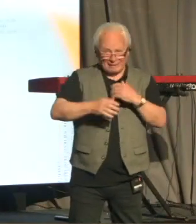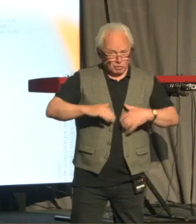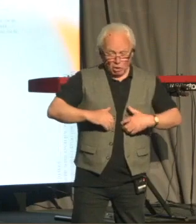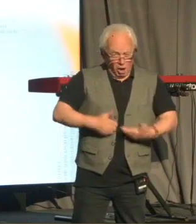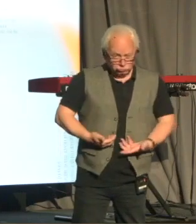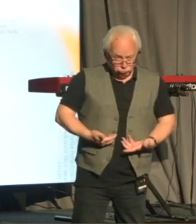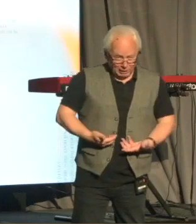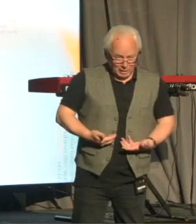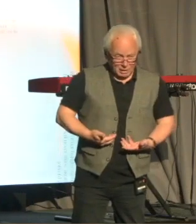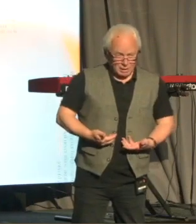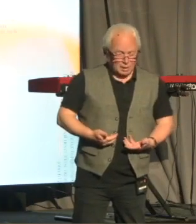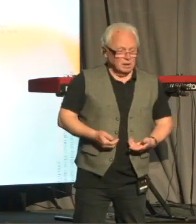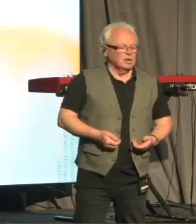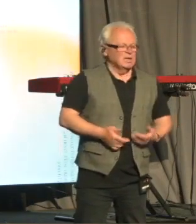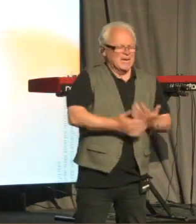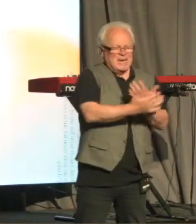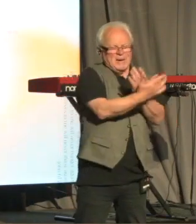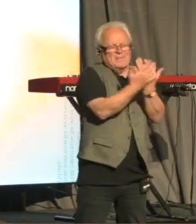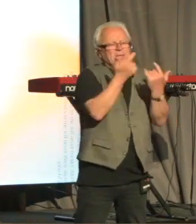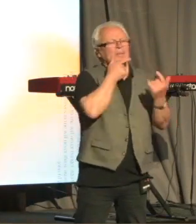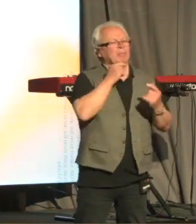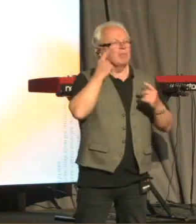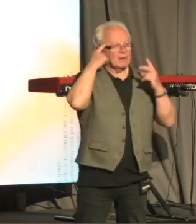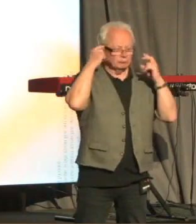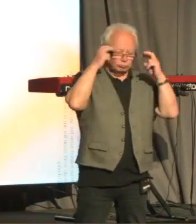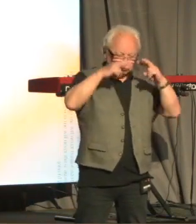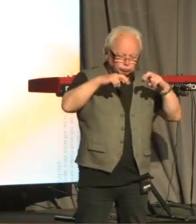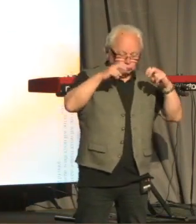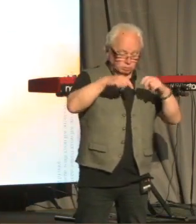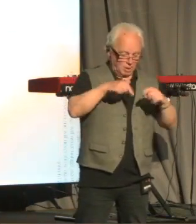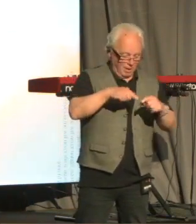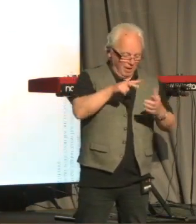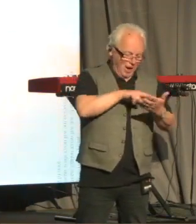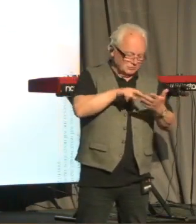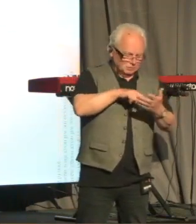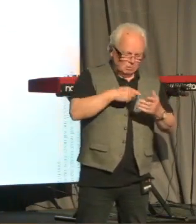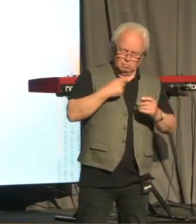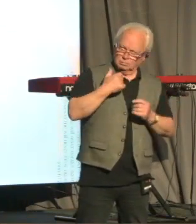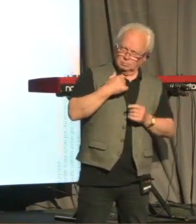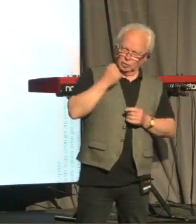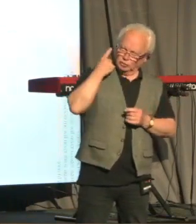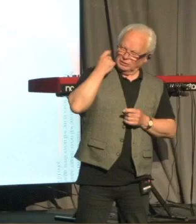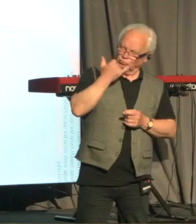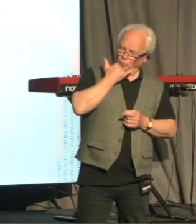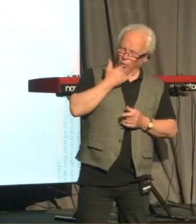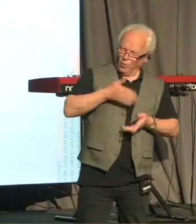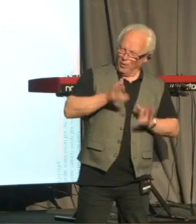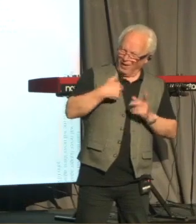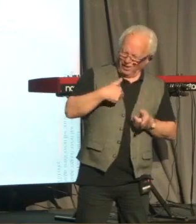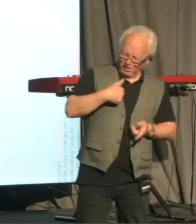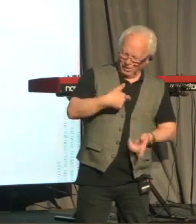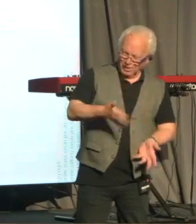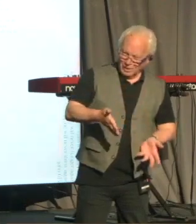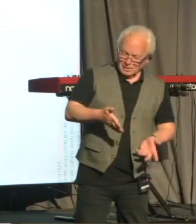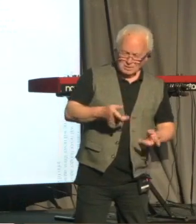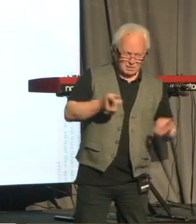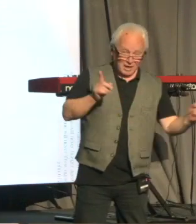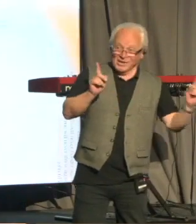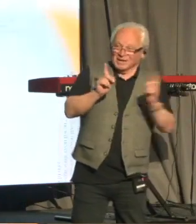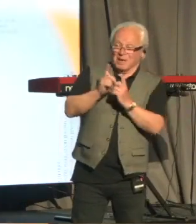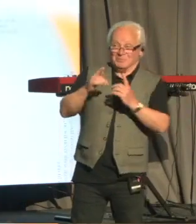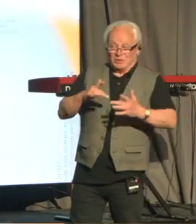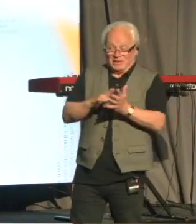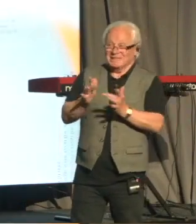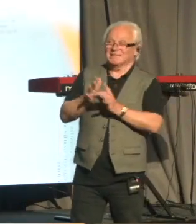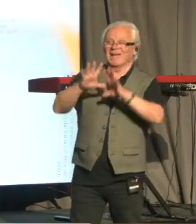Many can take that for face value and can read that in the wrong way. You see, they can come to Jesus